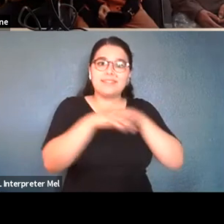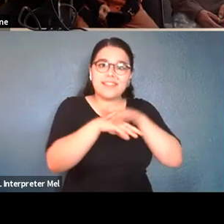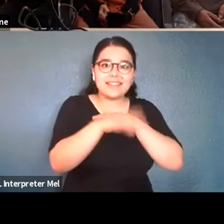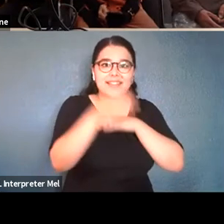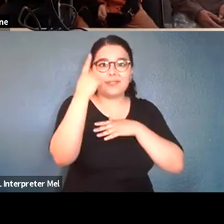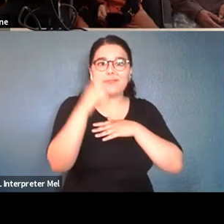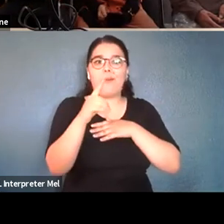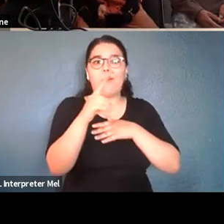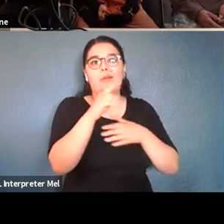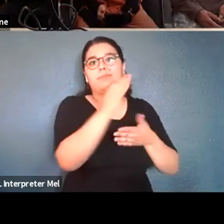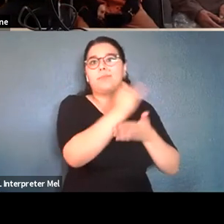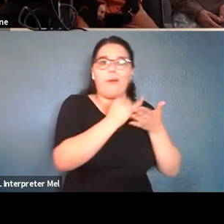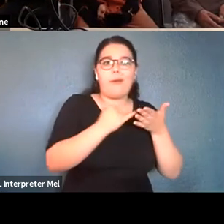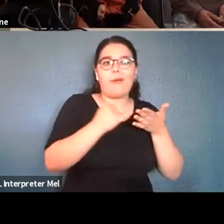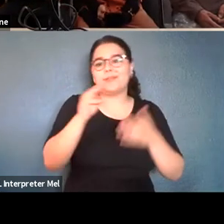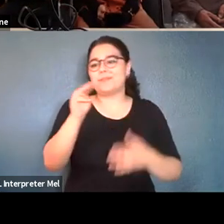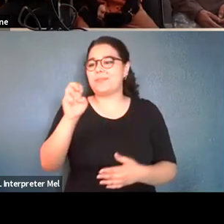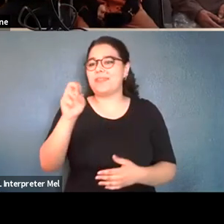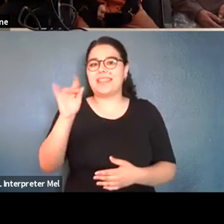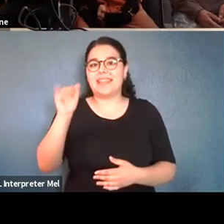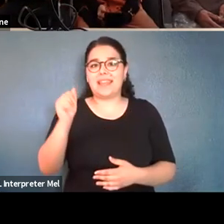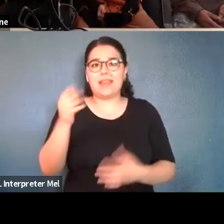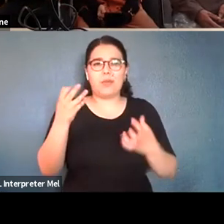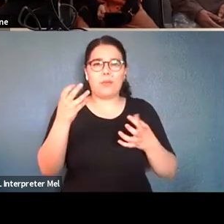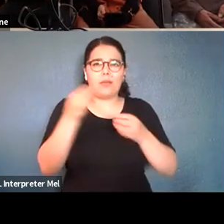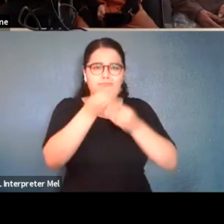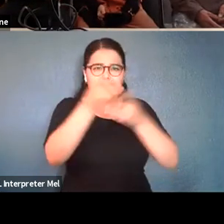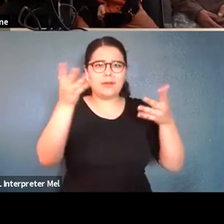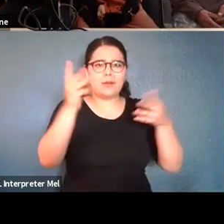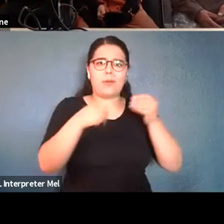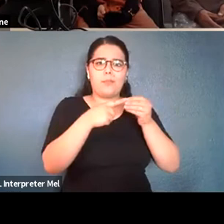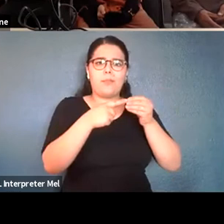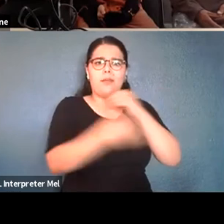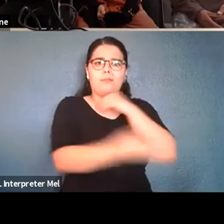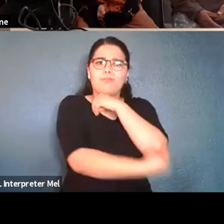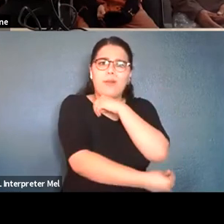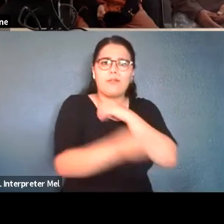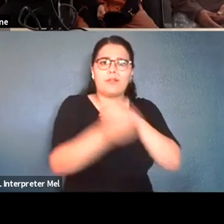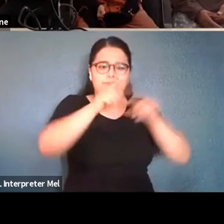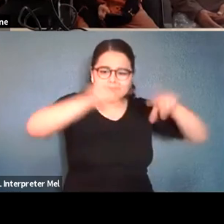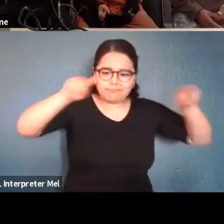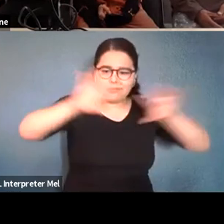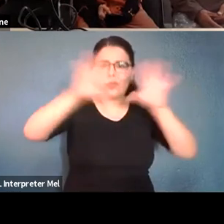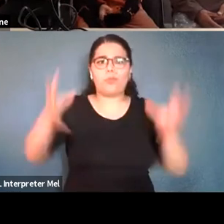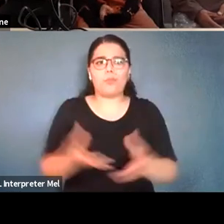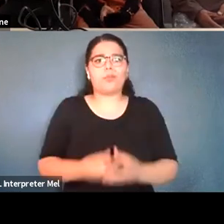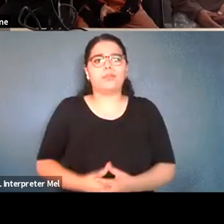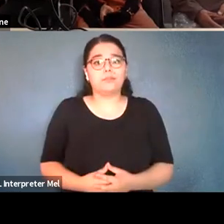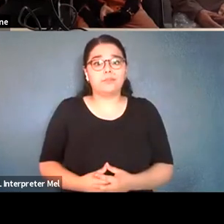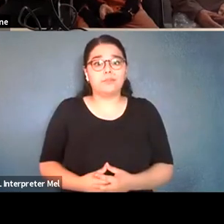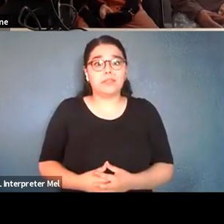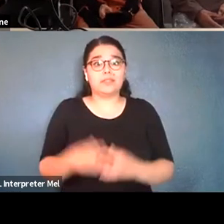youth, adults, and elders in poverty across the globe. In 21 years of collective love and struggle, the poor,